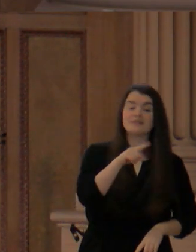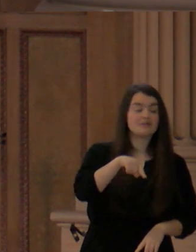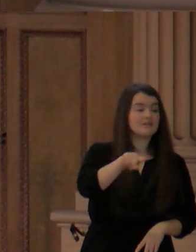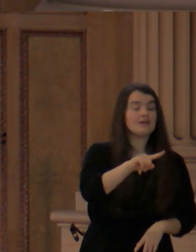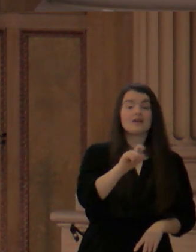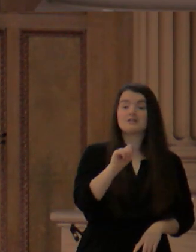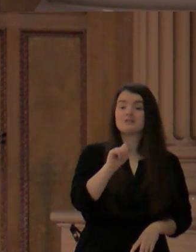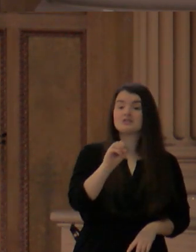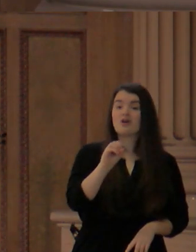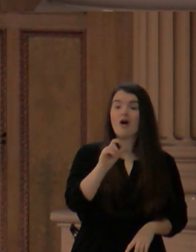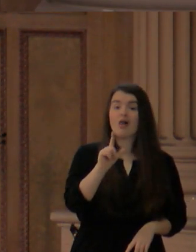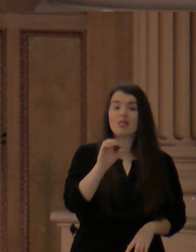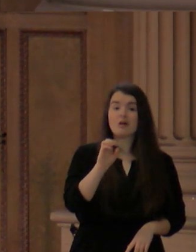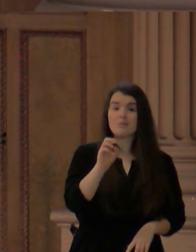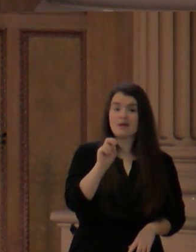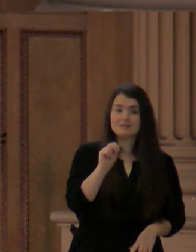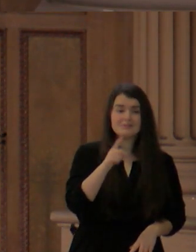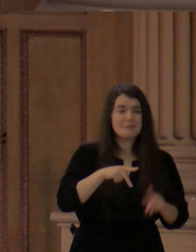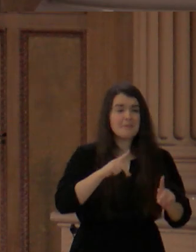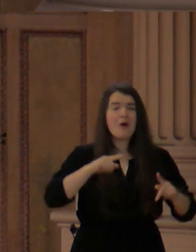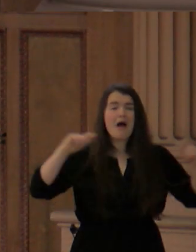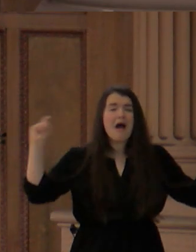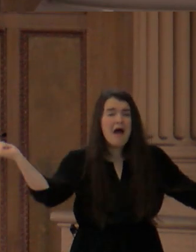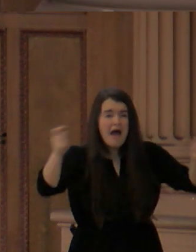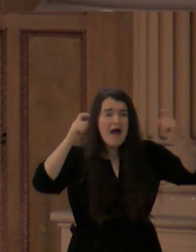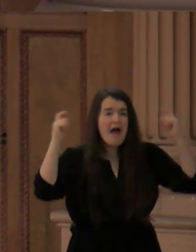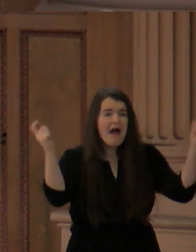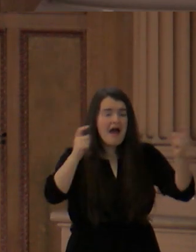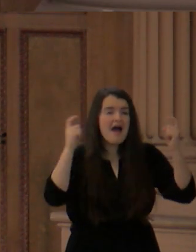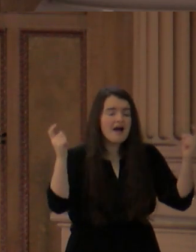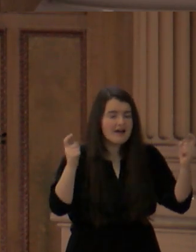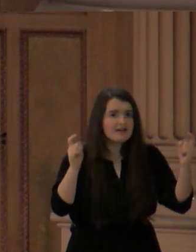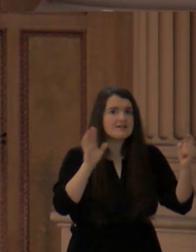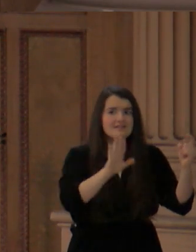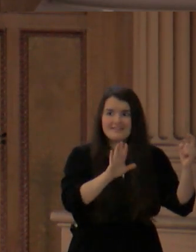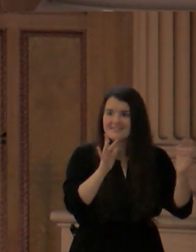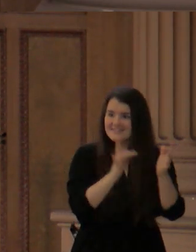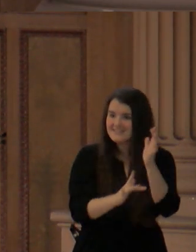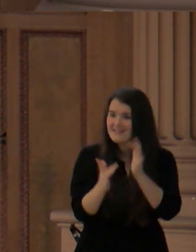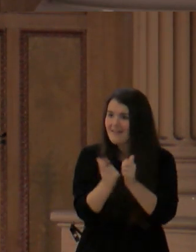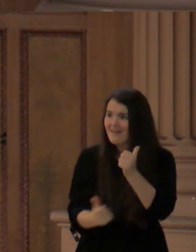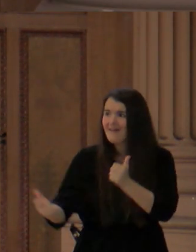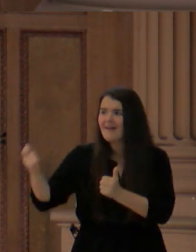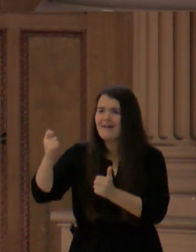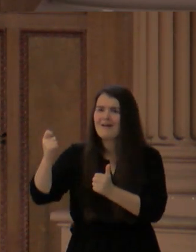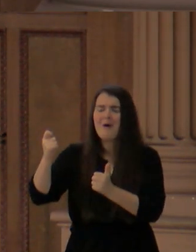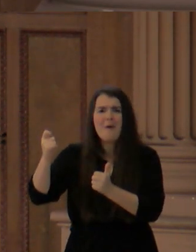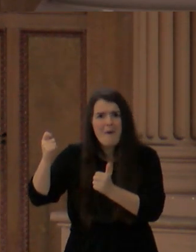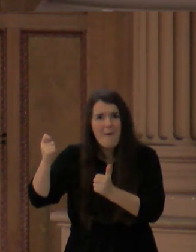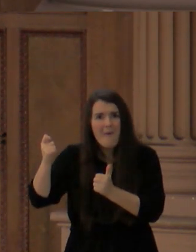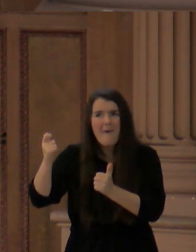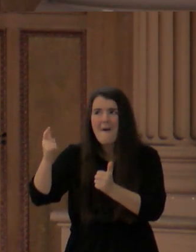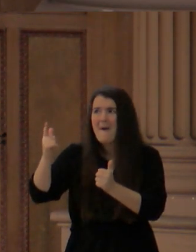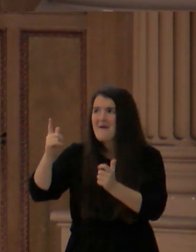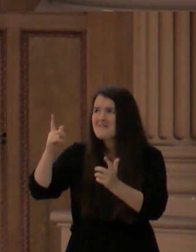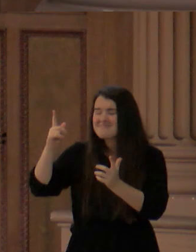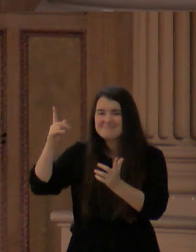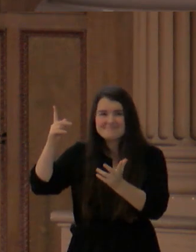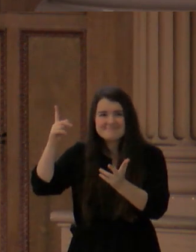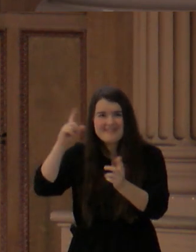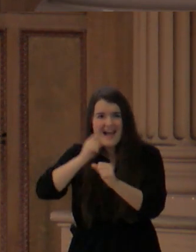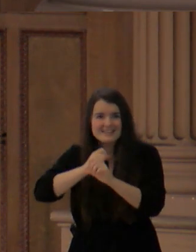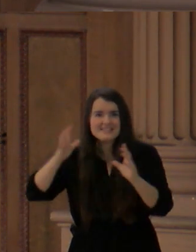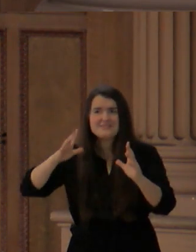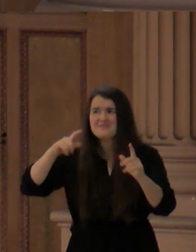earth split how much more is Jesus so let's repent let's not